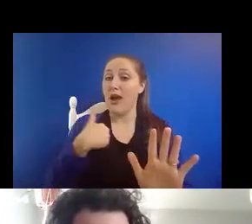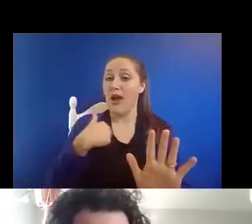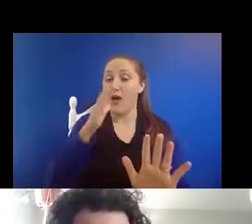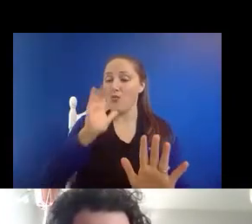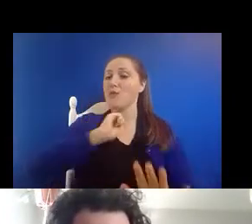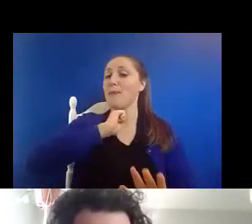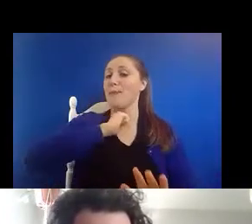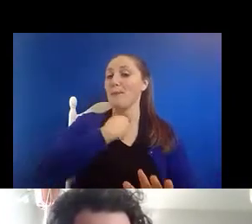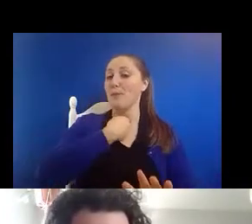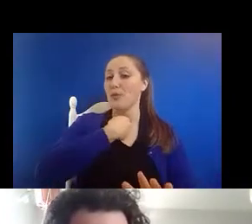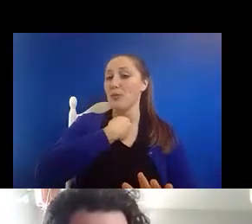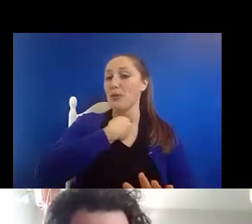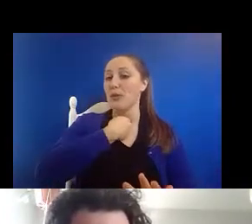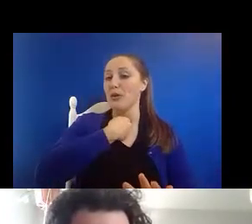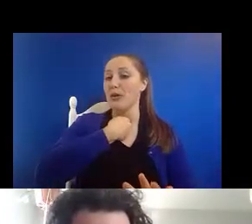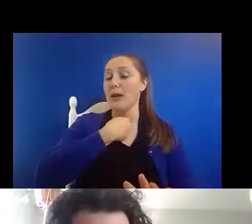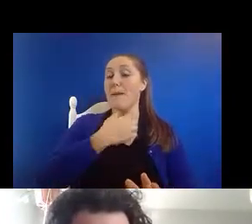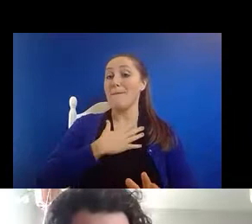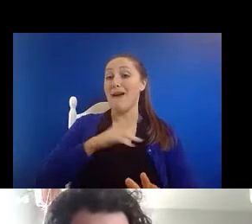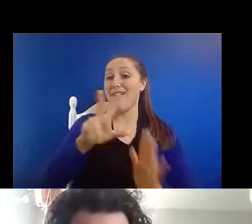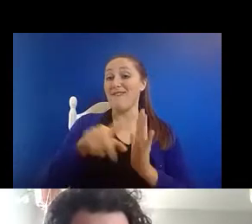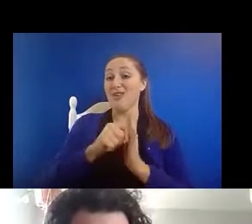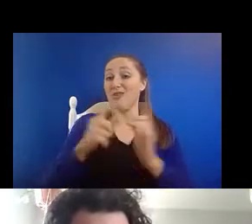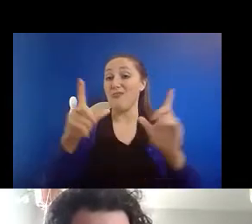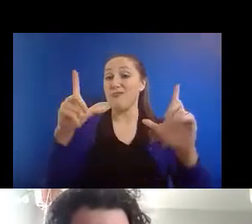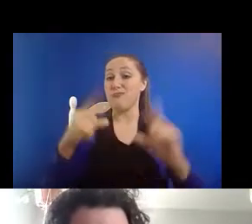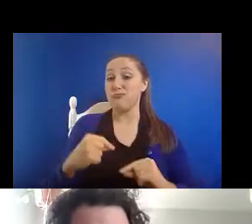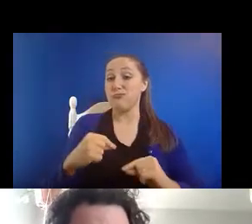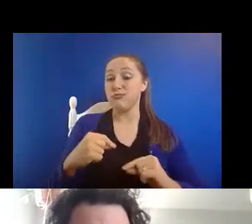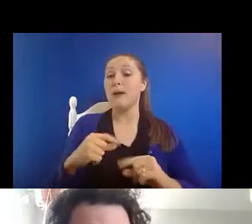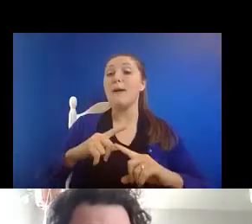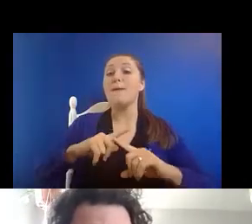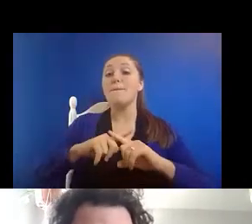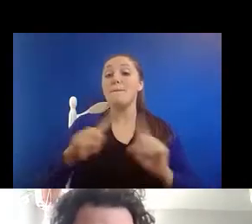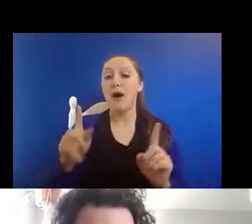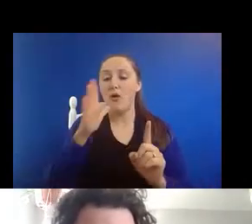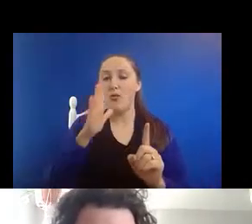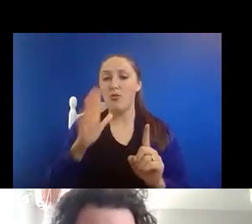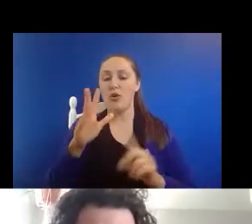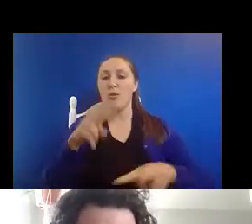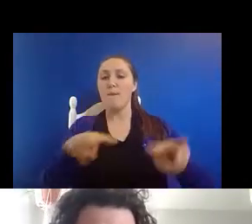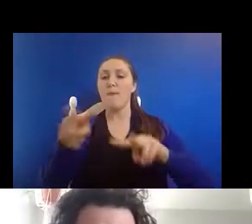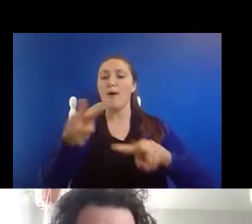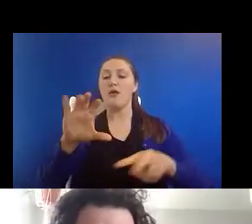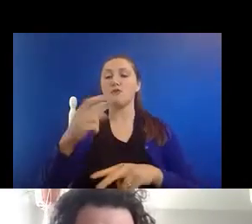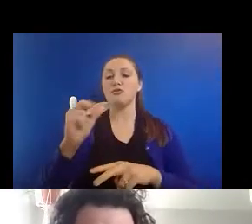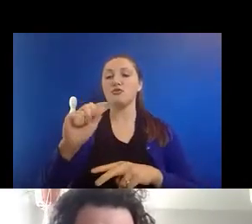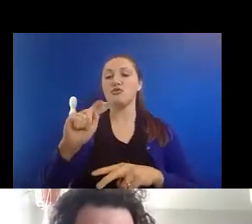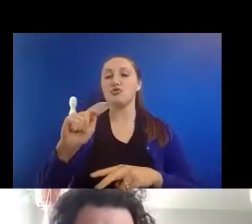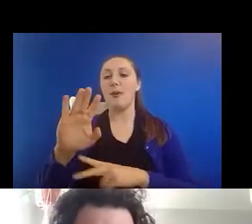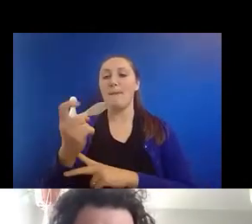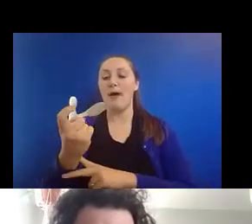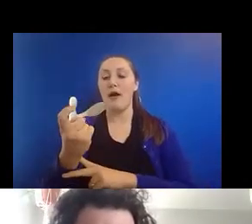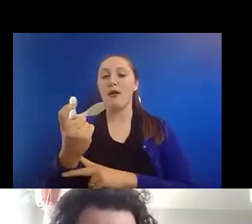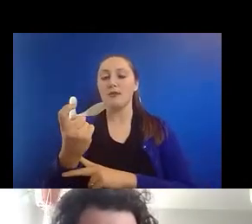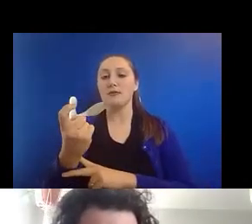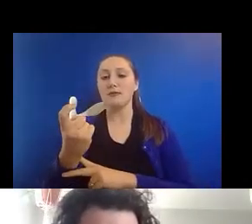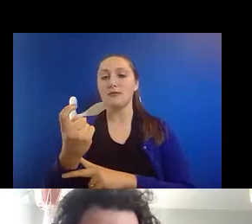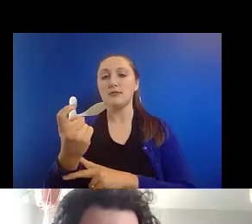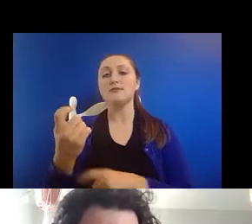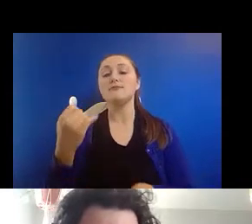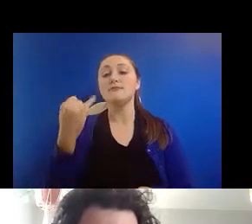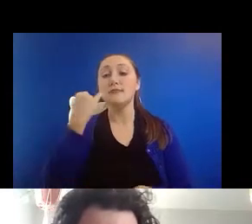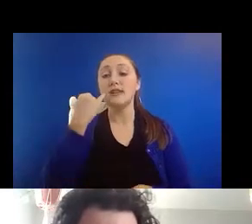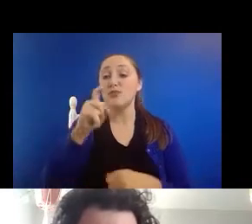my microphone and turn off my video, so I'm going to disappear, but I will be monitoring the chat box throughout. So if you have any need